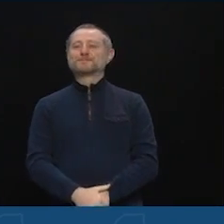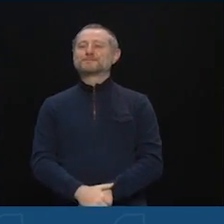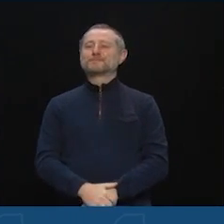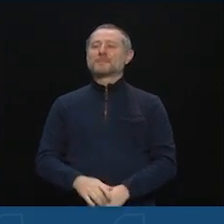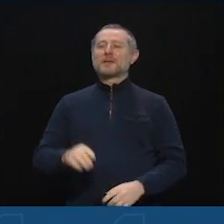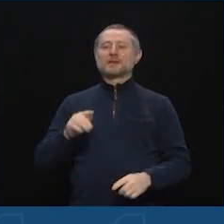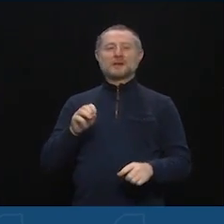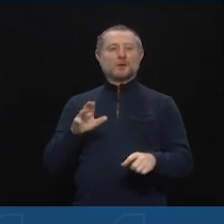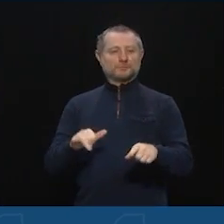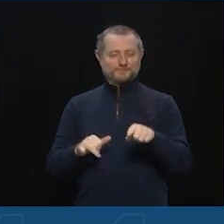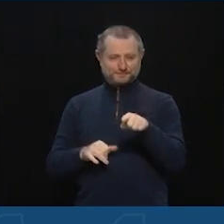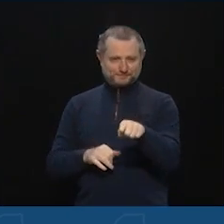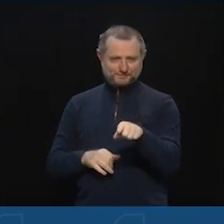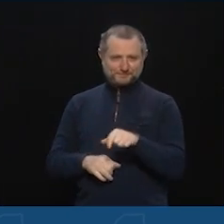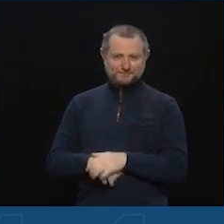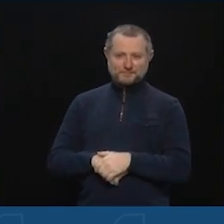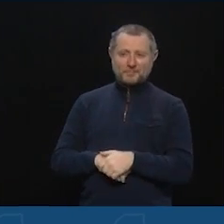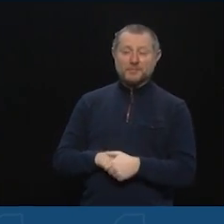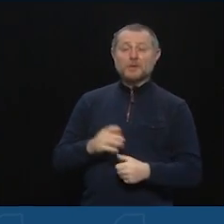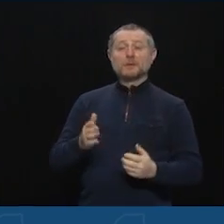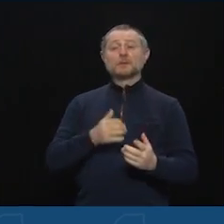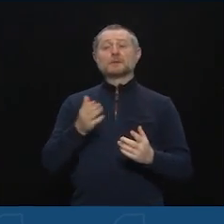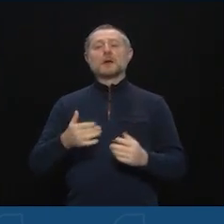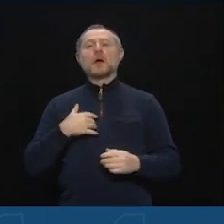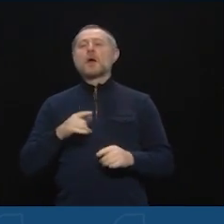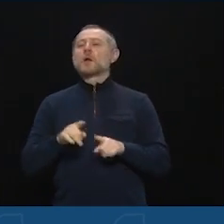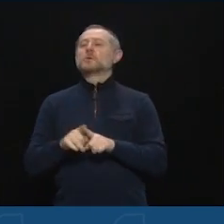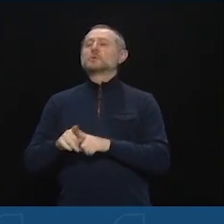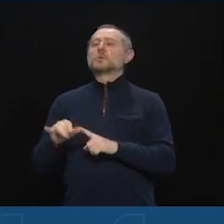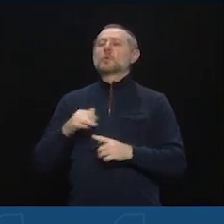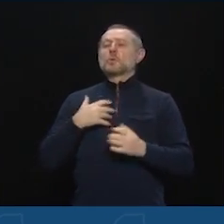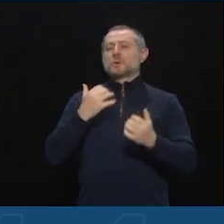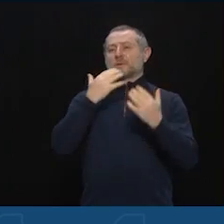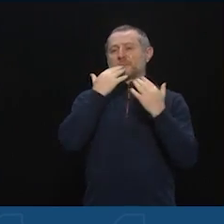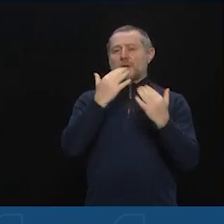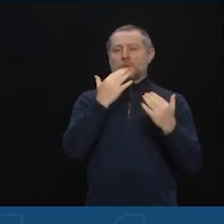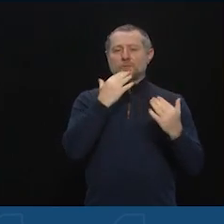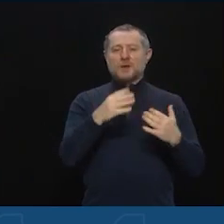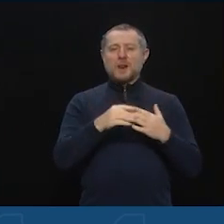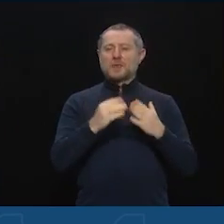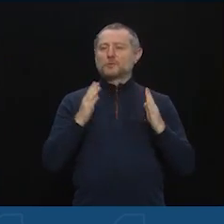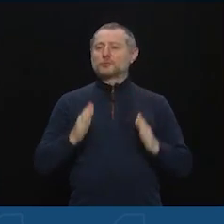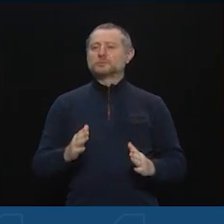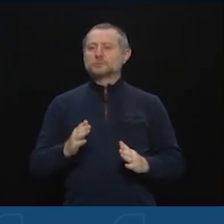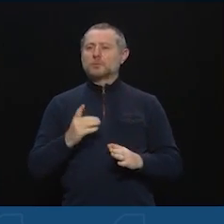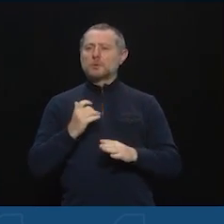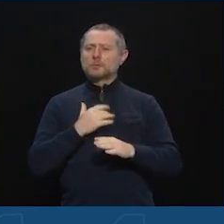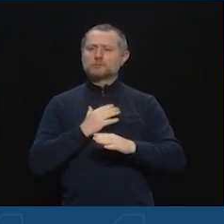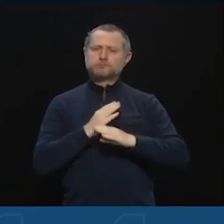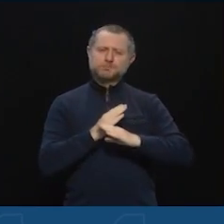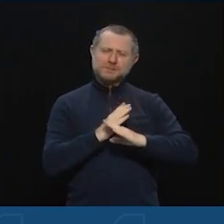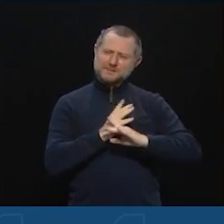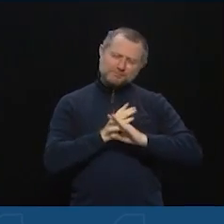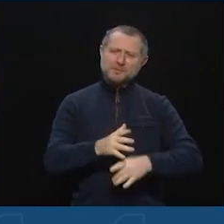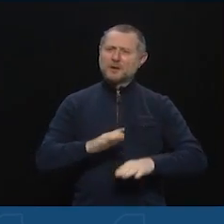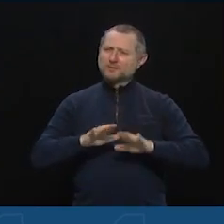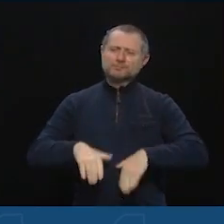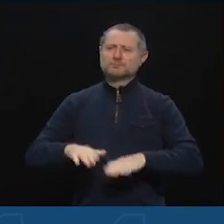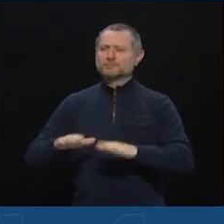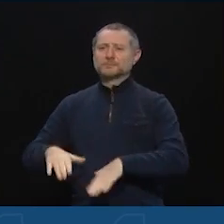I also want to acknowledge my leader in breaking down barriers and making life a lot easier for